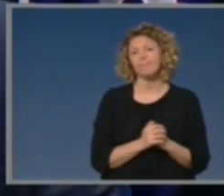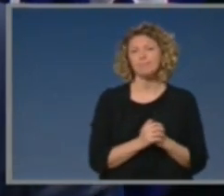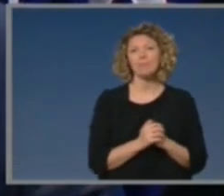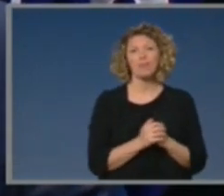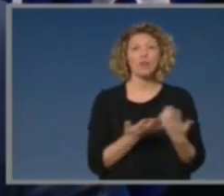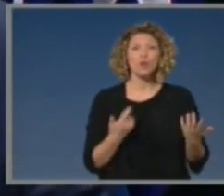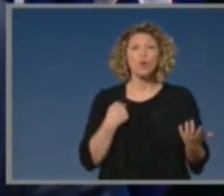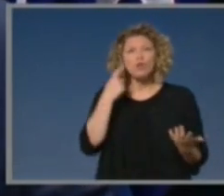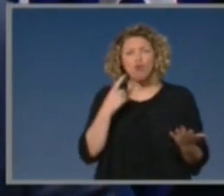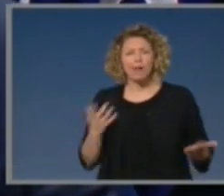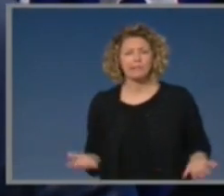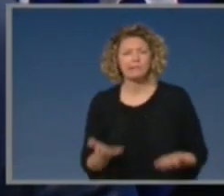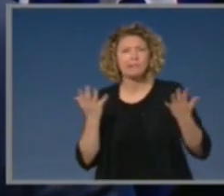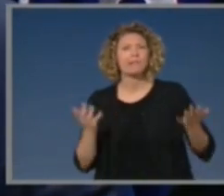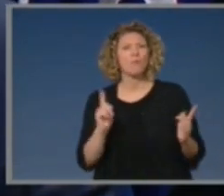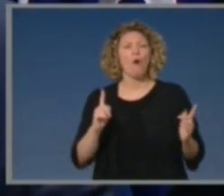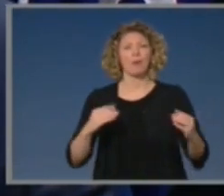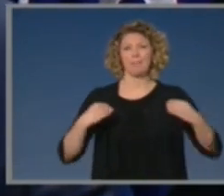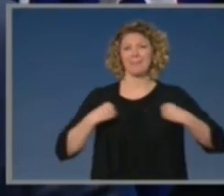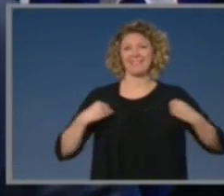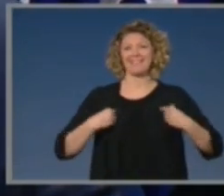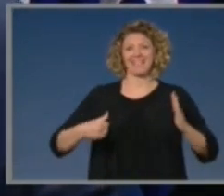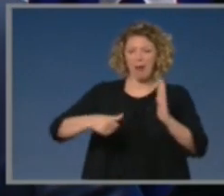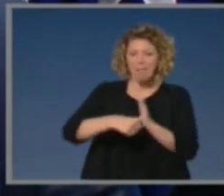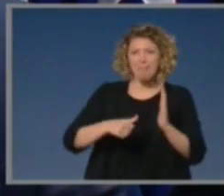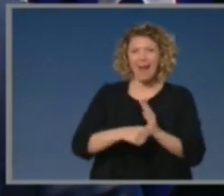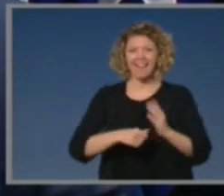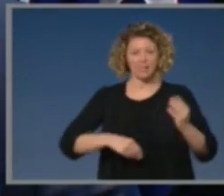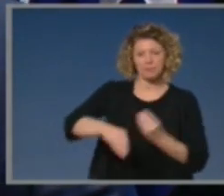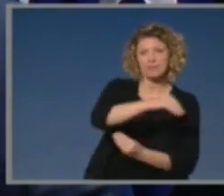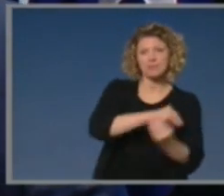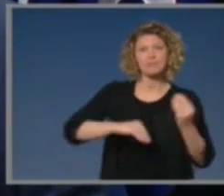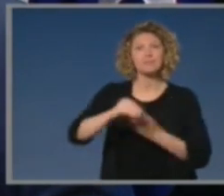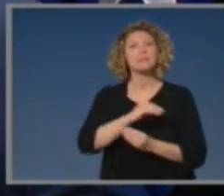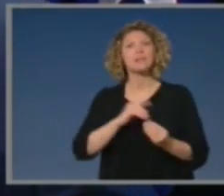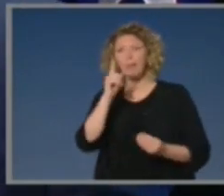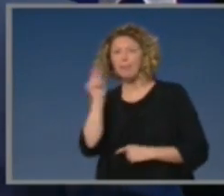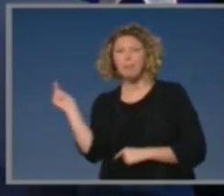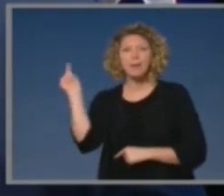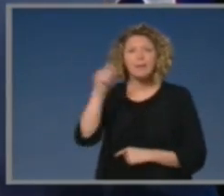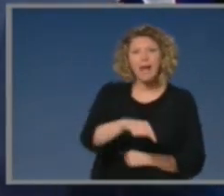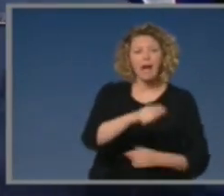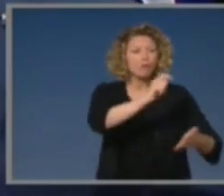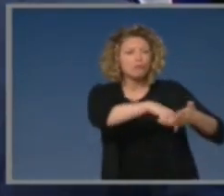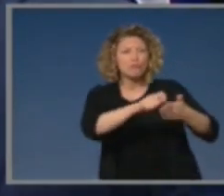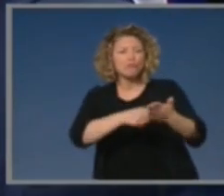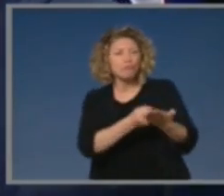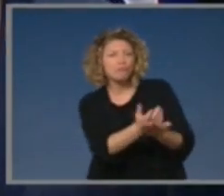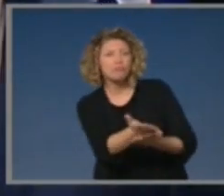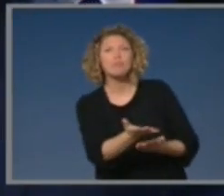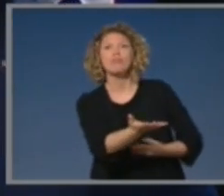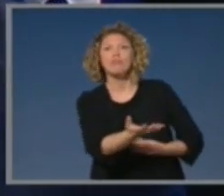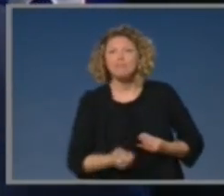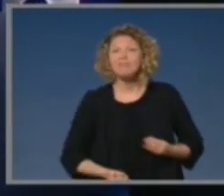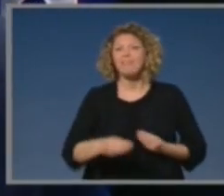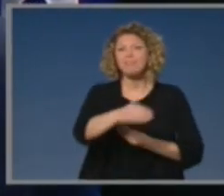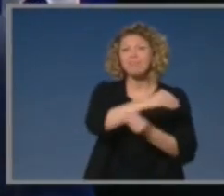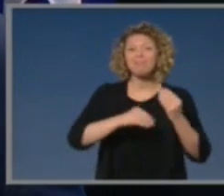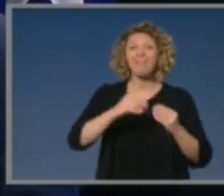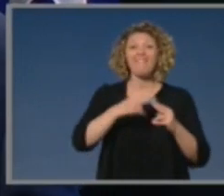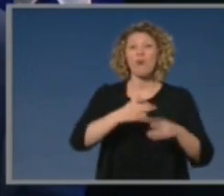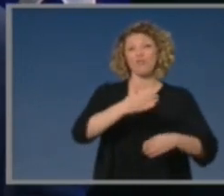up our economies again, and particularly for the trans-Tasman travel and what that means for the airlines as well, that will be important to support jobs in those